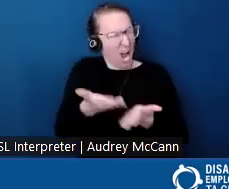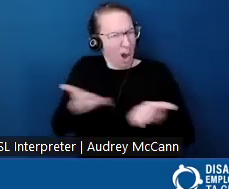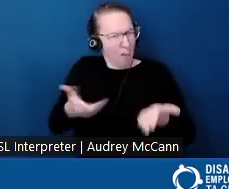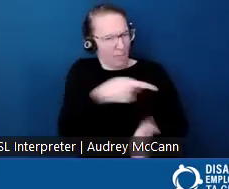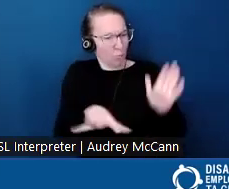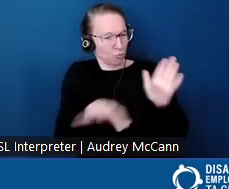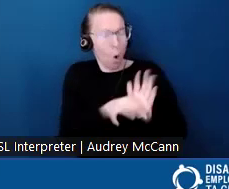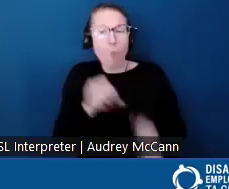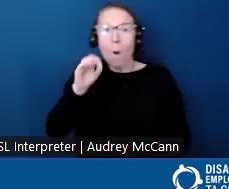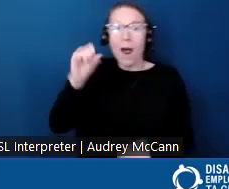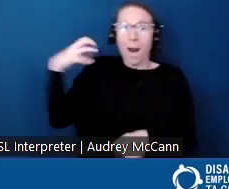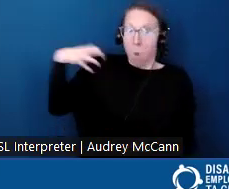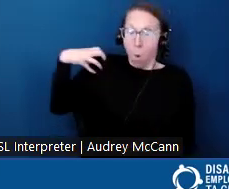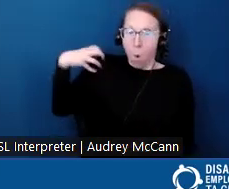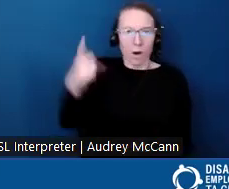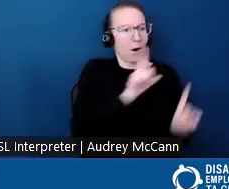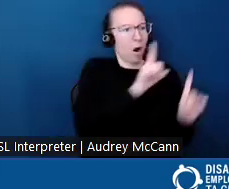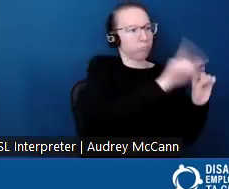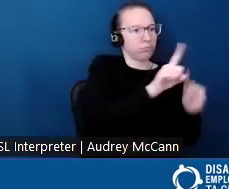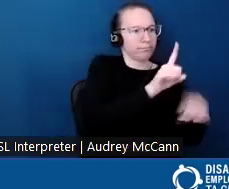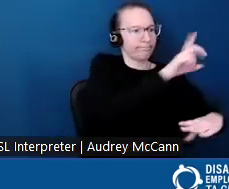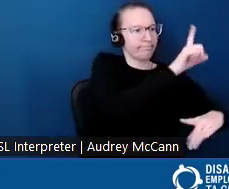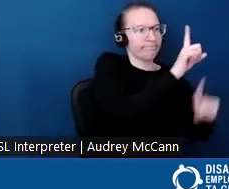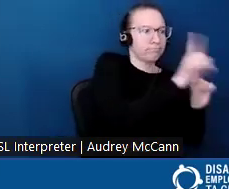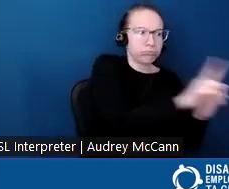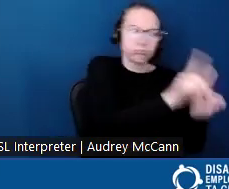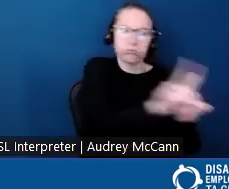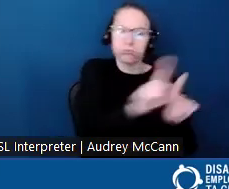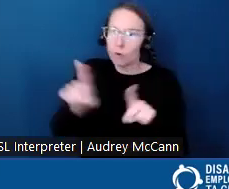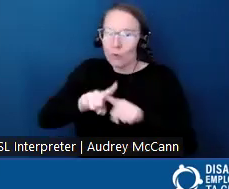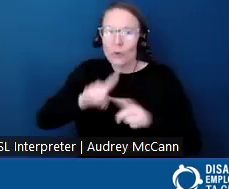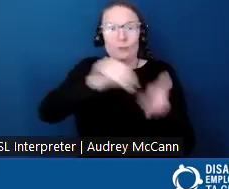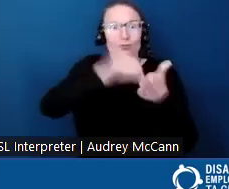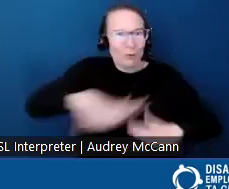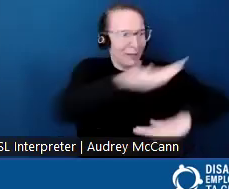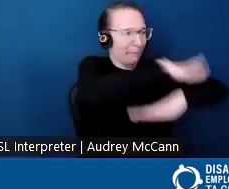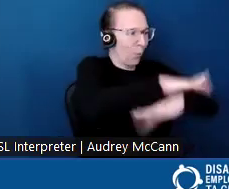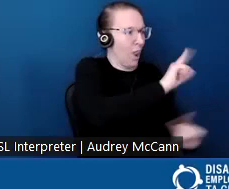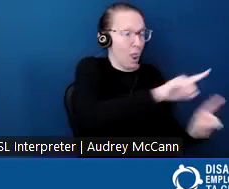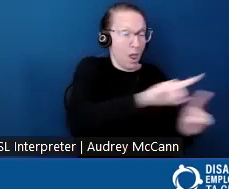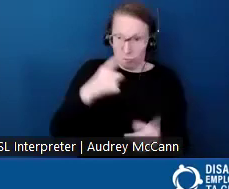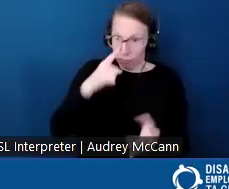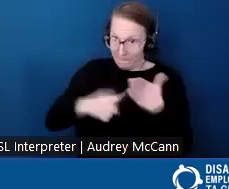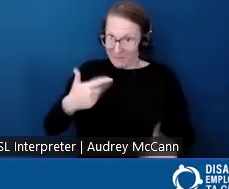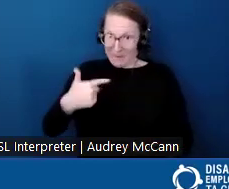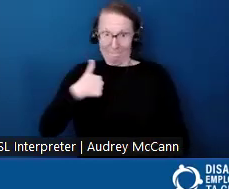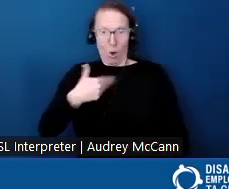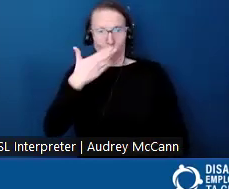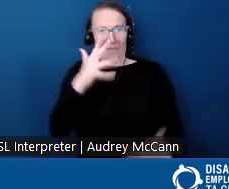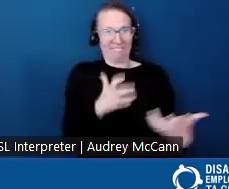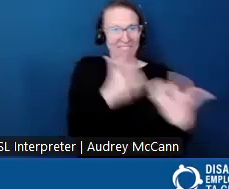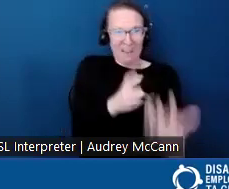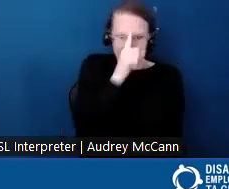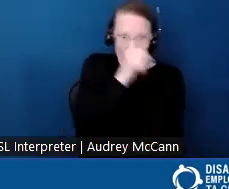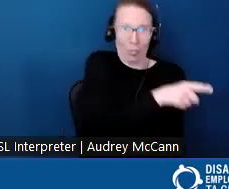around to all the students and talked about their interests to see if they might be a good fit for the company that the employer